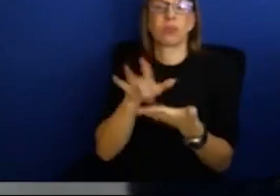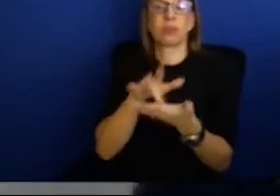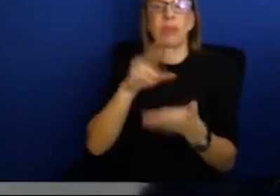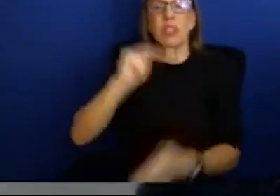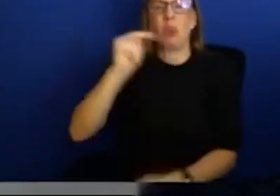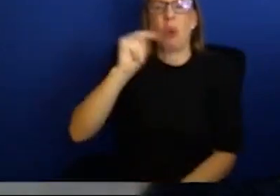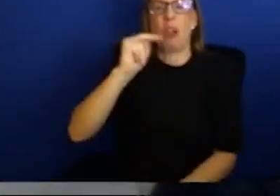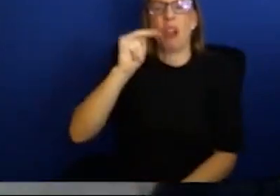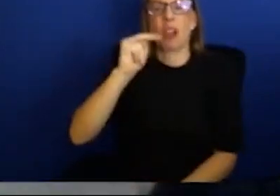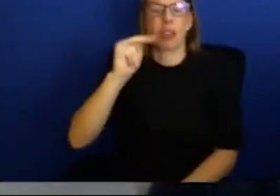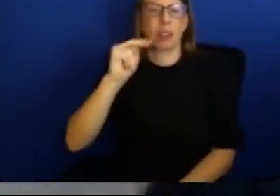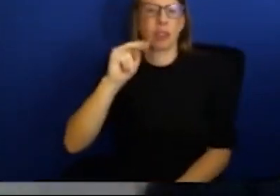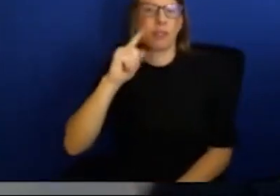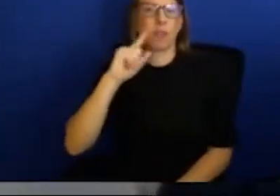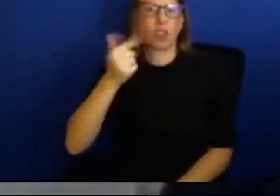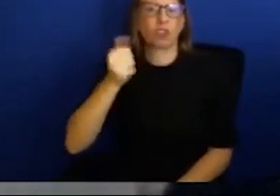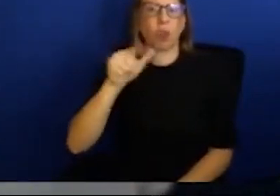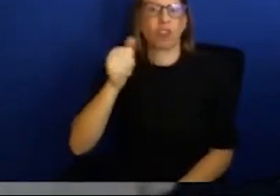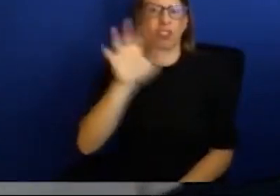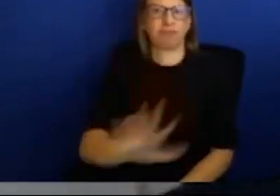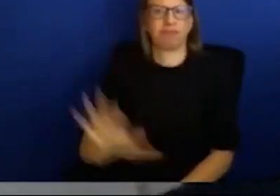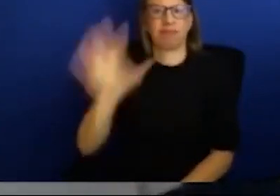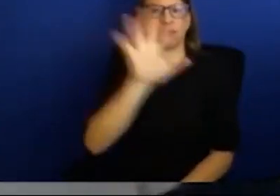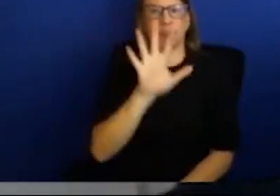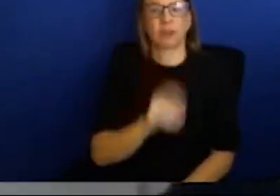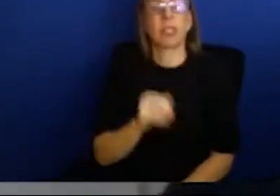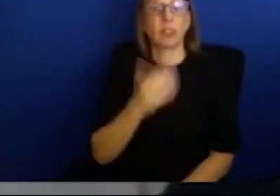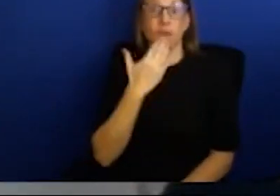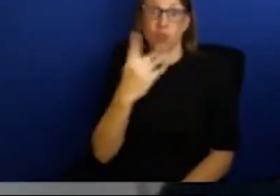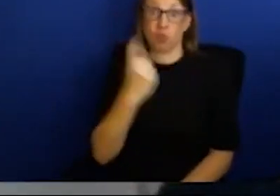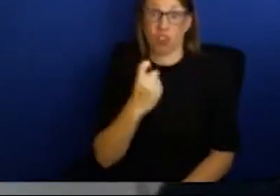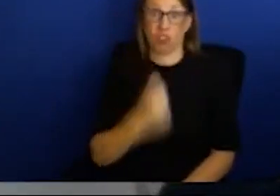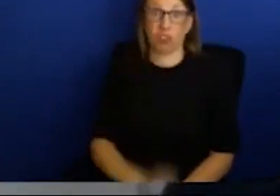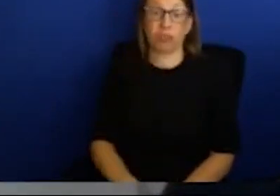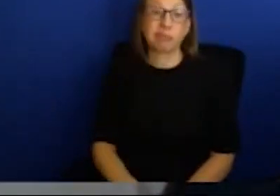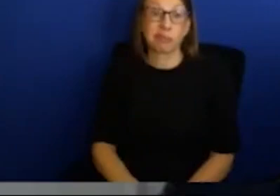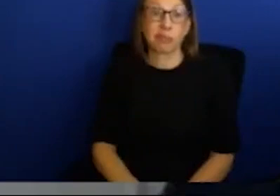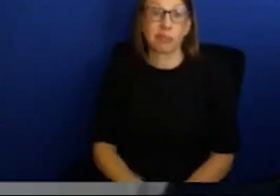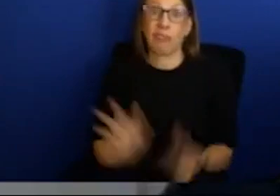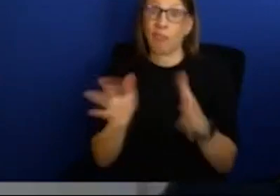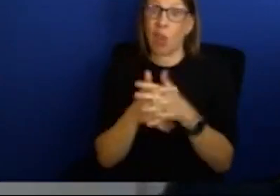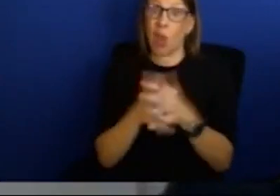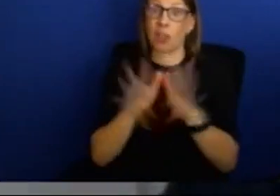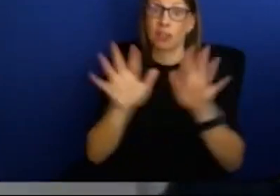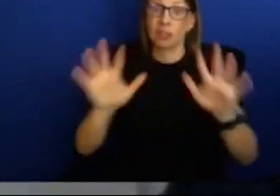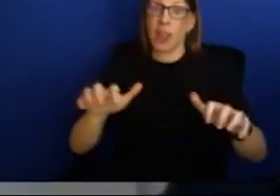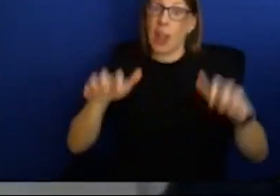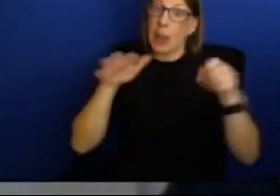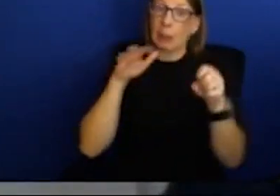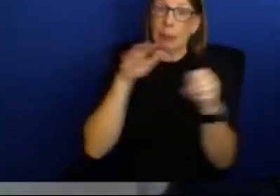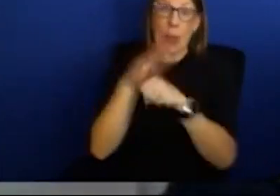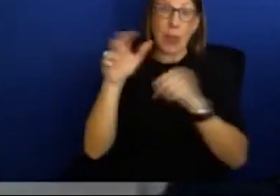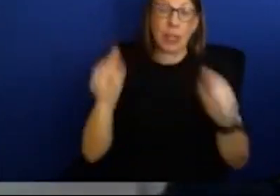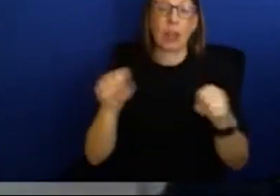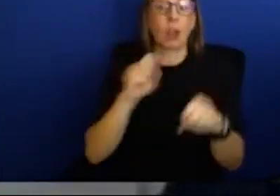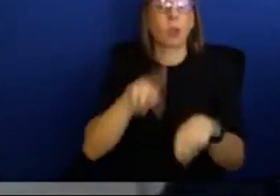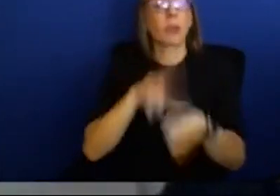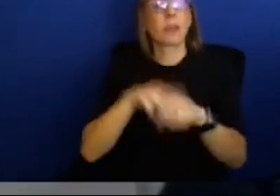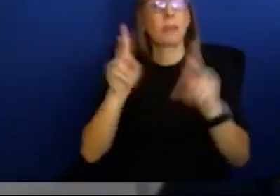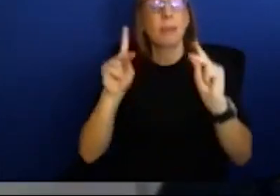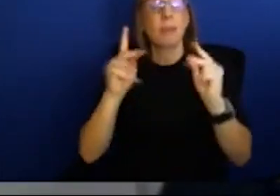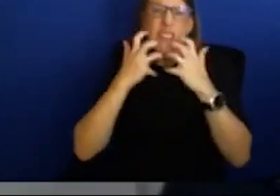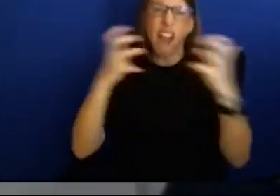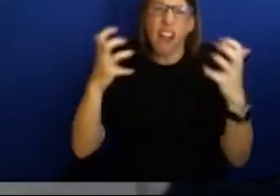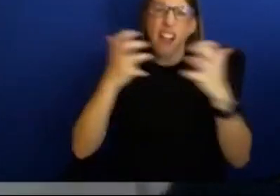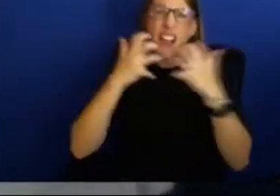north part of the state. And yeah, that's a good question, because, that football stadium can get quite full. And of course, when people are cheering for their